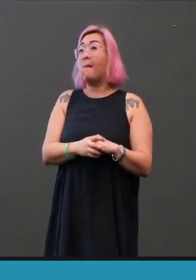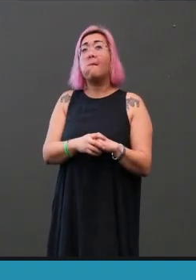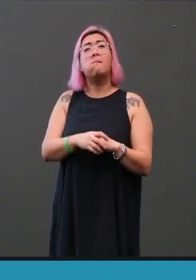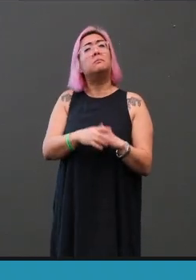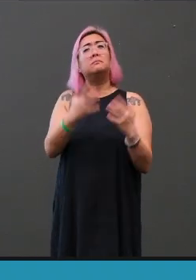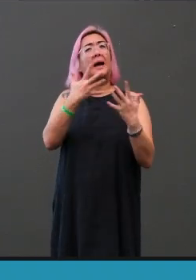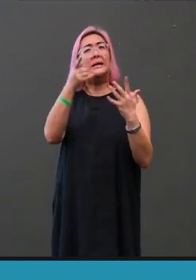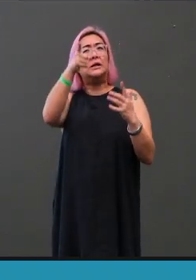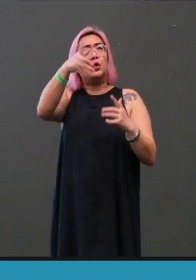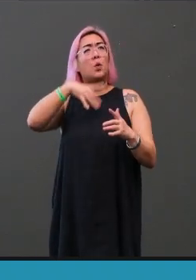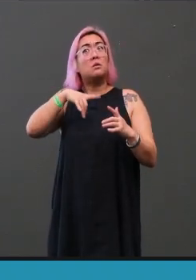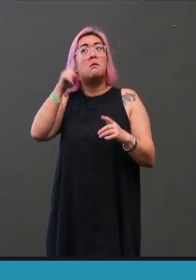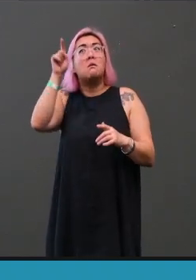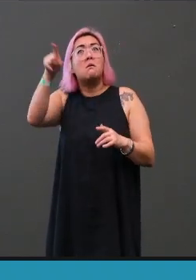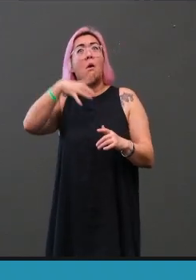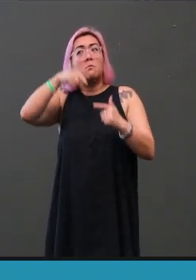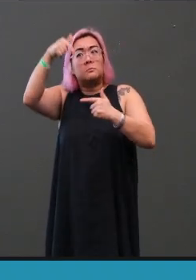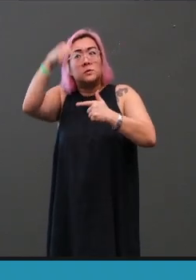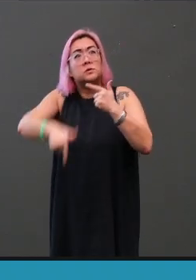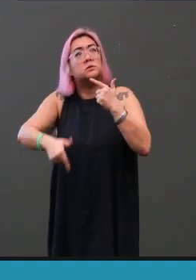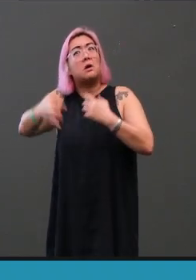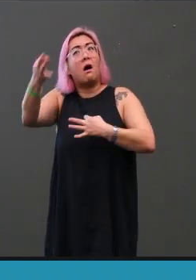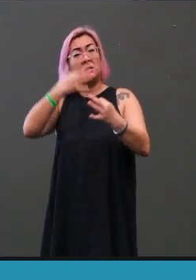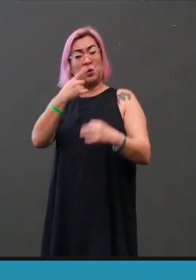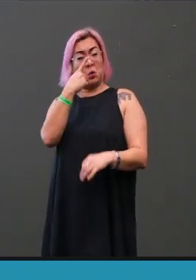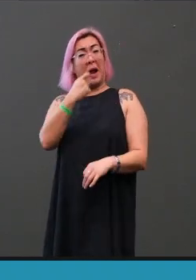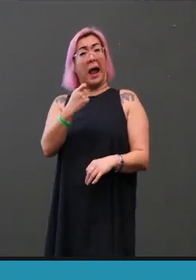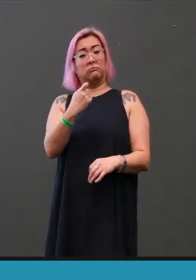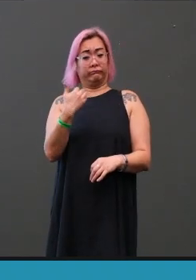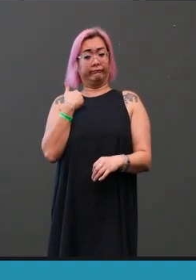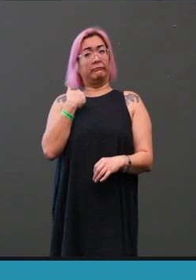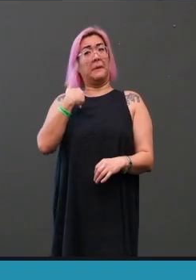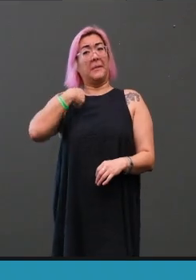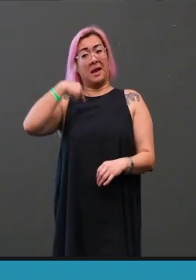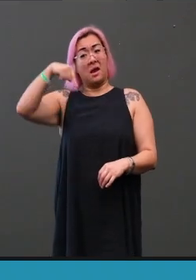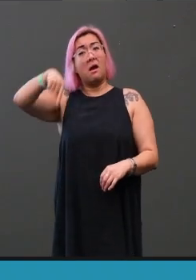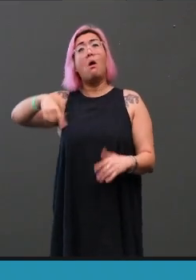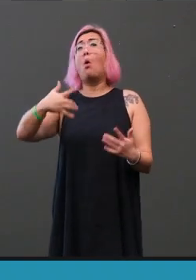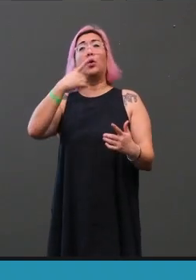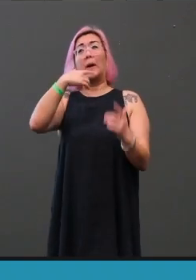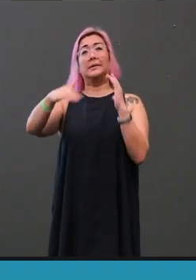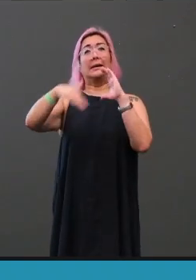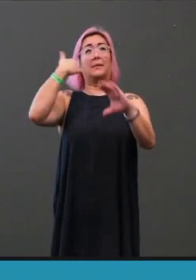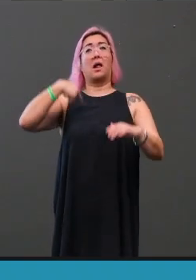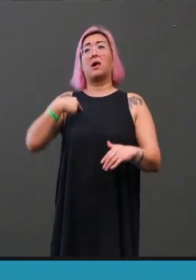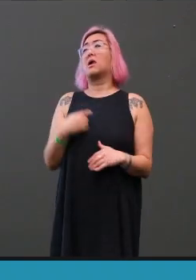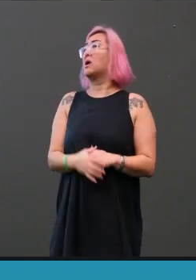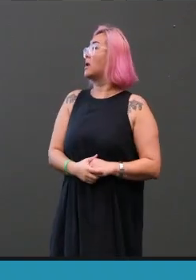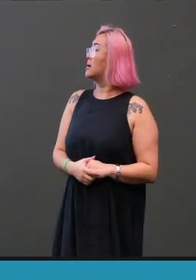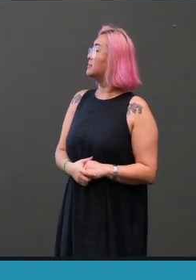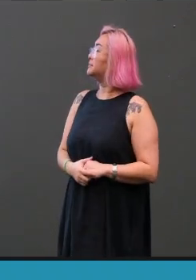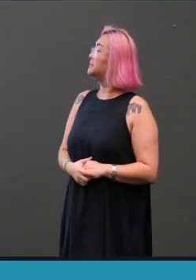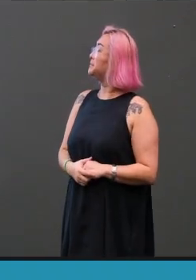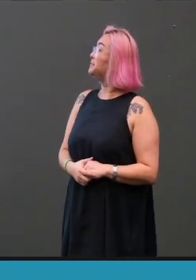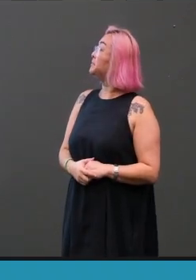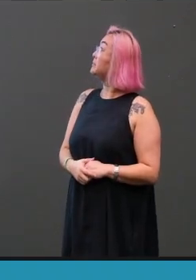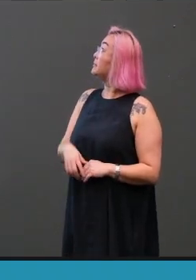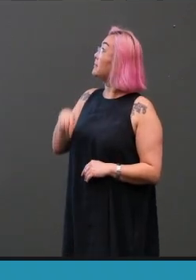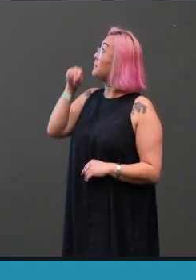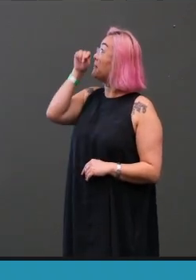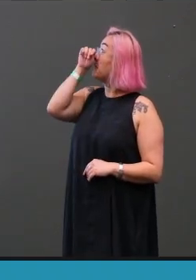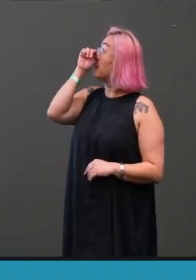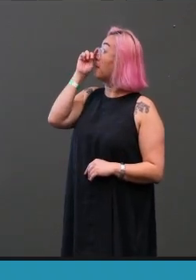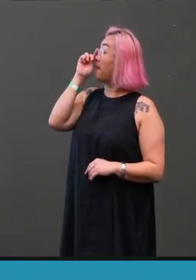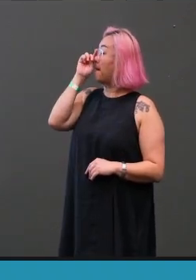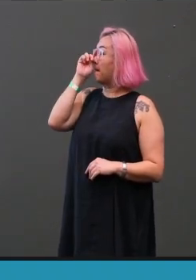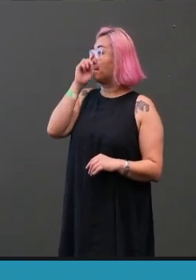talk or shoot me an email and you'll find the address at the end of the talk. So when we started out on Catherine